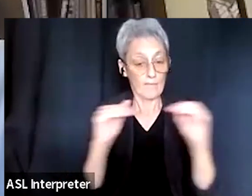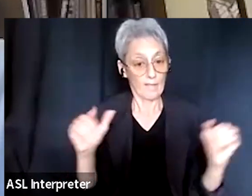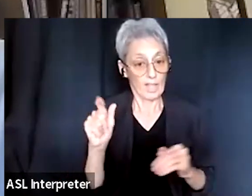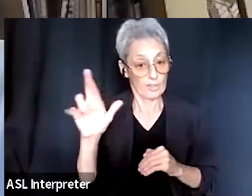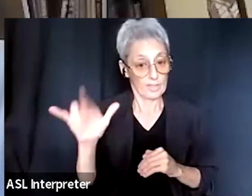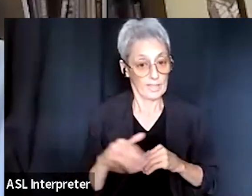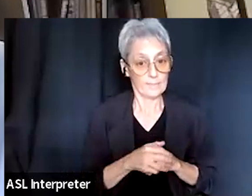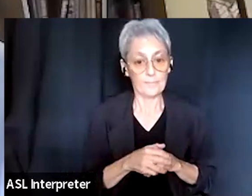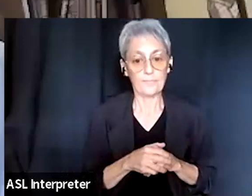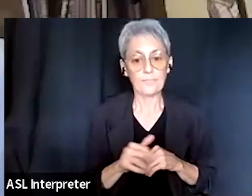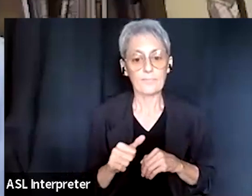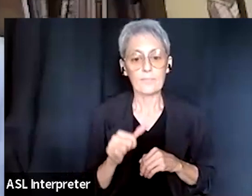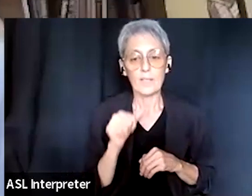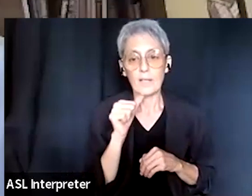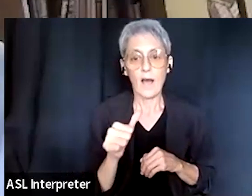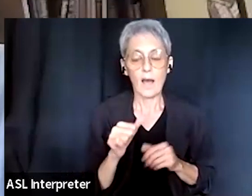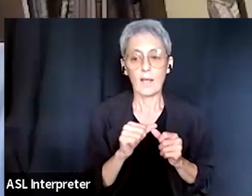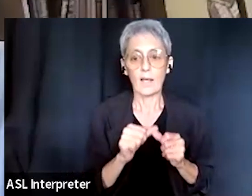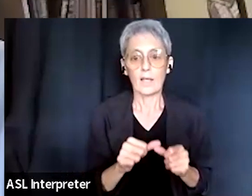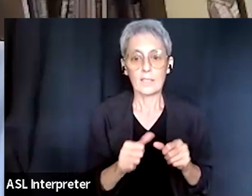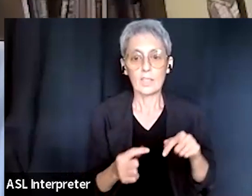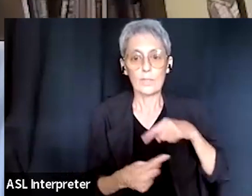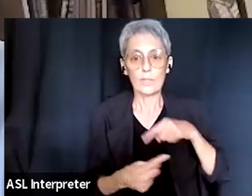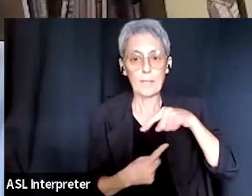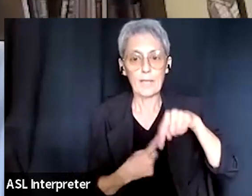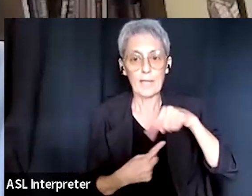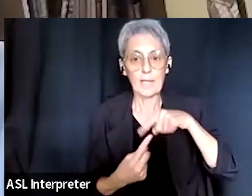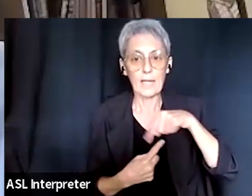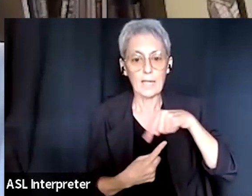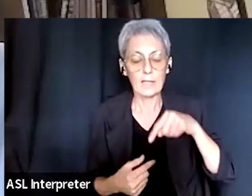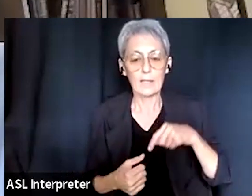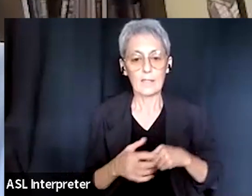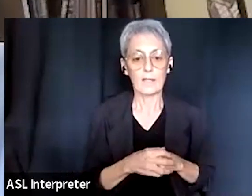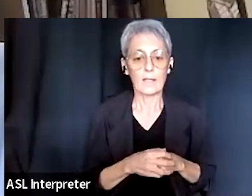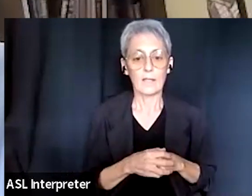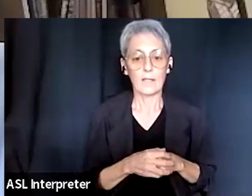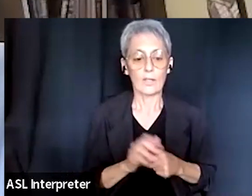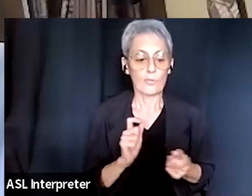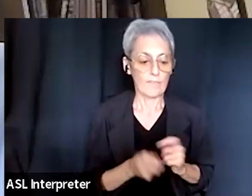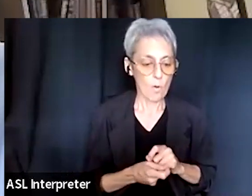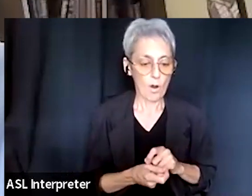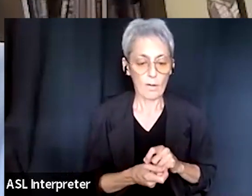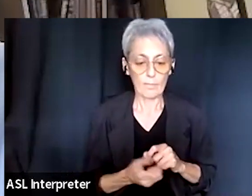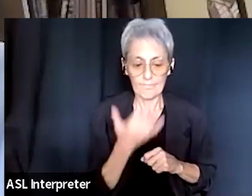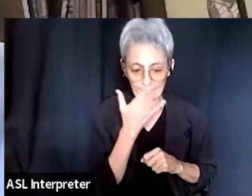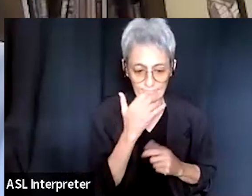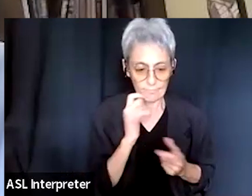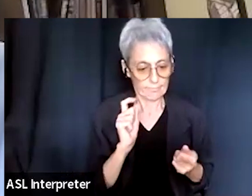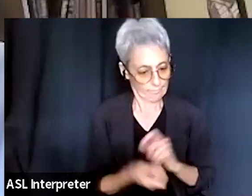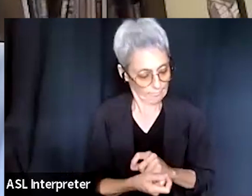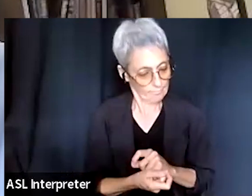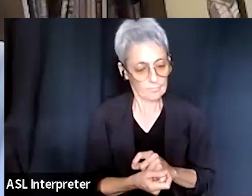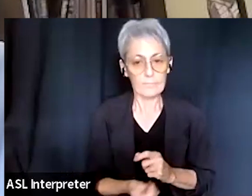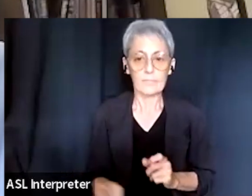than continue this spin cycle where we reform goes wrong, and then we were back in the